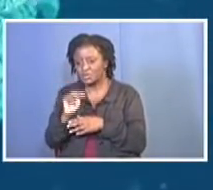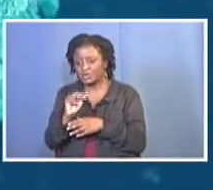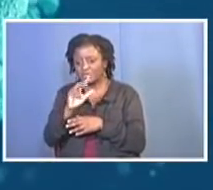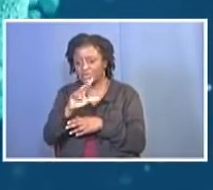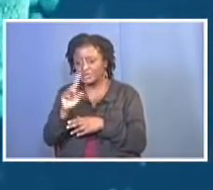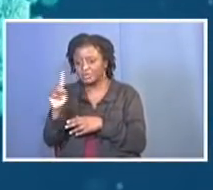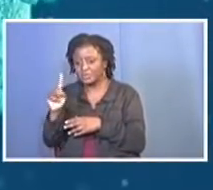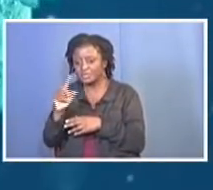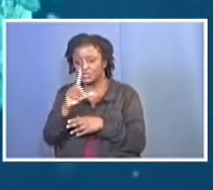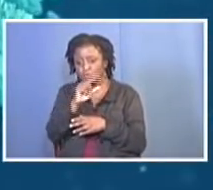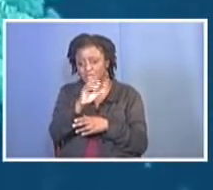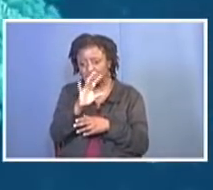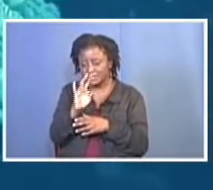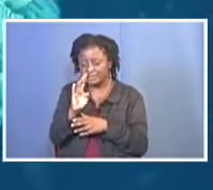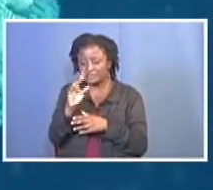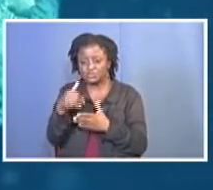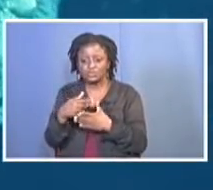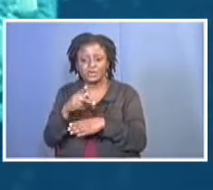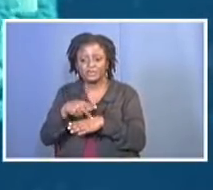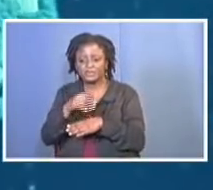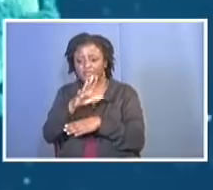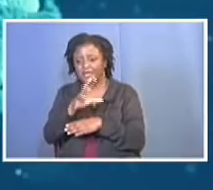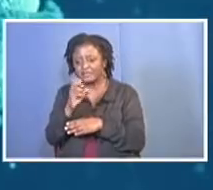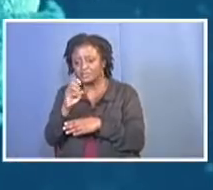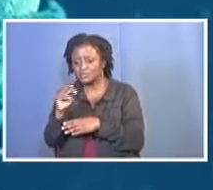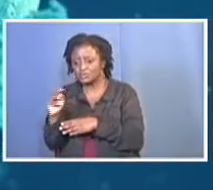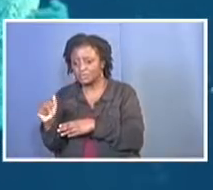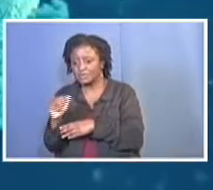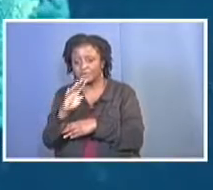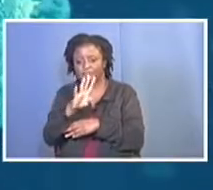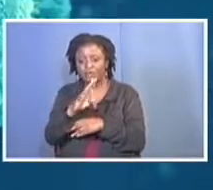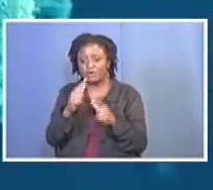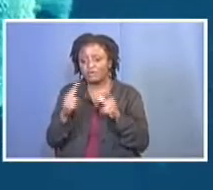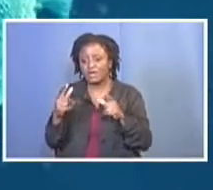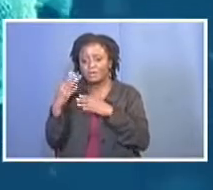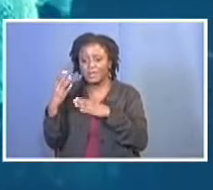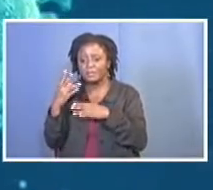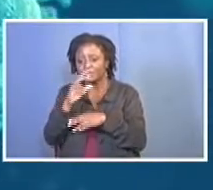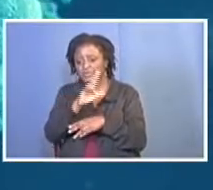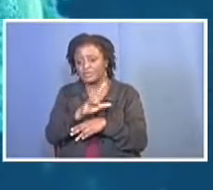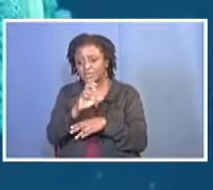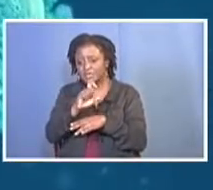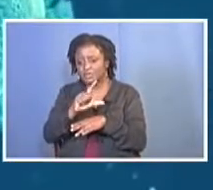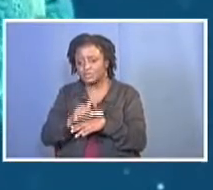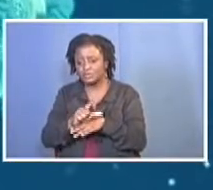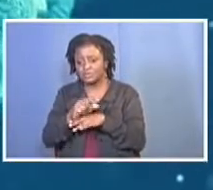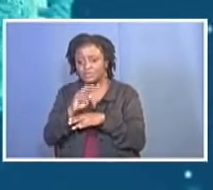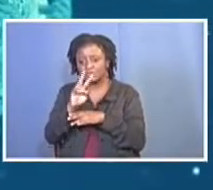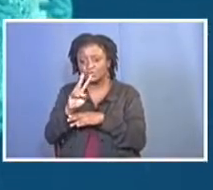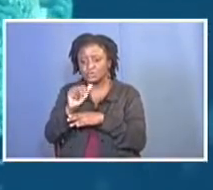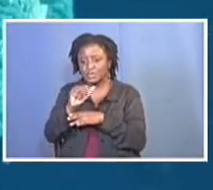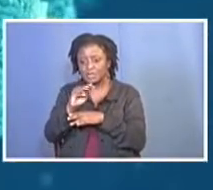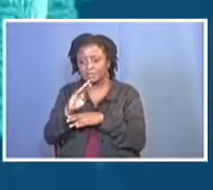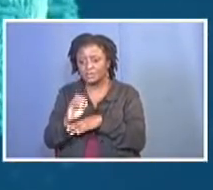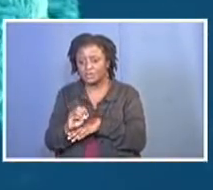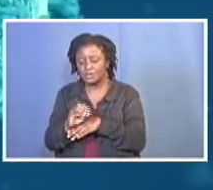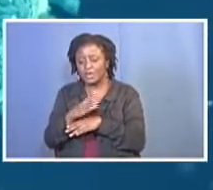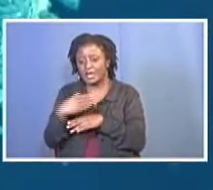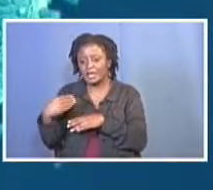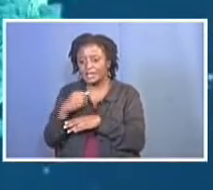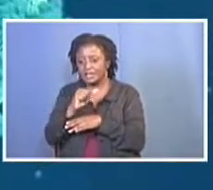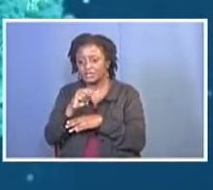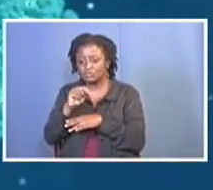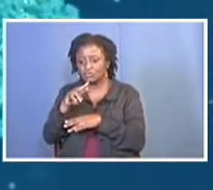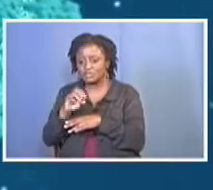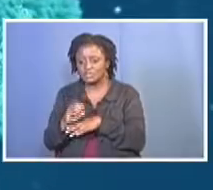for New Providence, 5 for Exuma, 4 for Grand Bahama, 3 over on Eleuthera, 2 Abaco at Dandros,